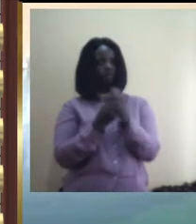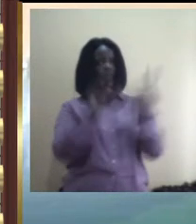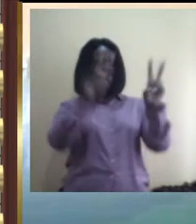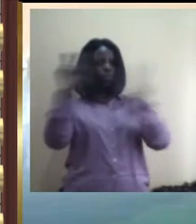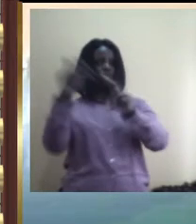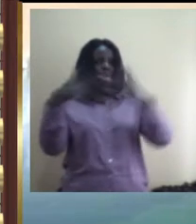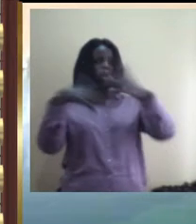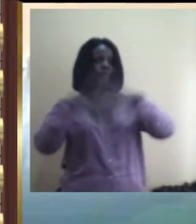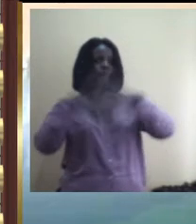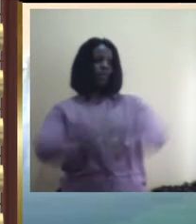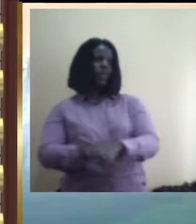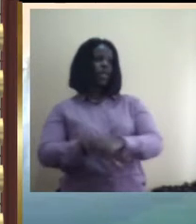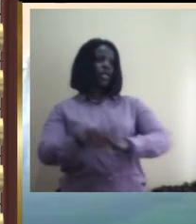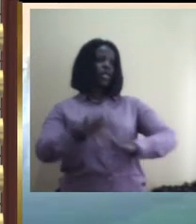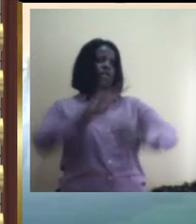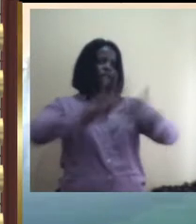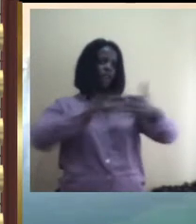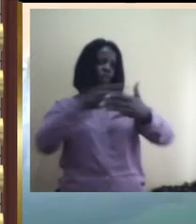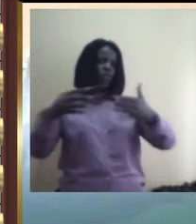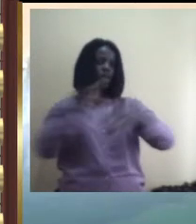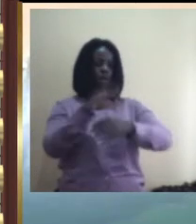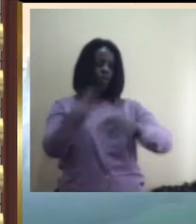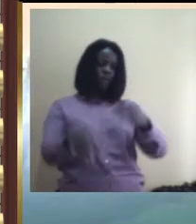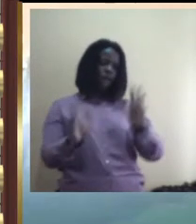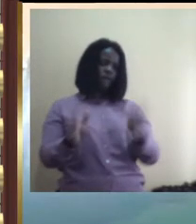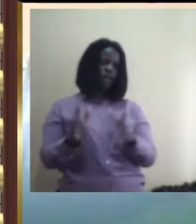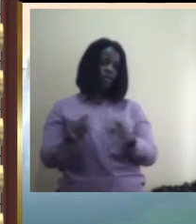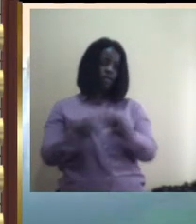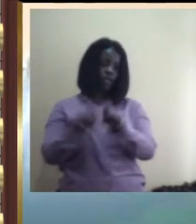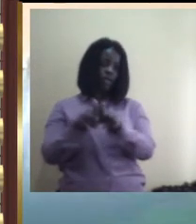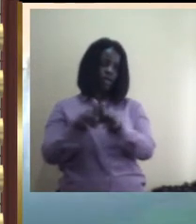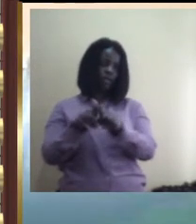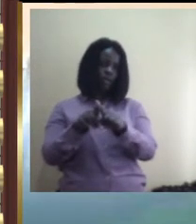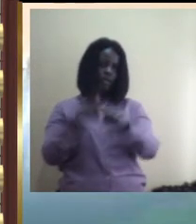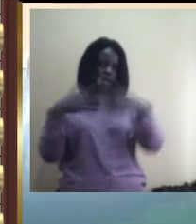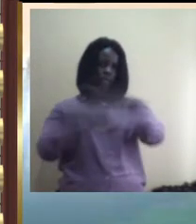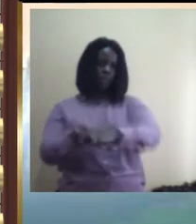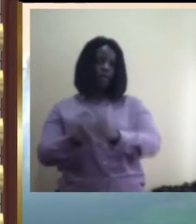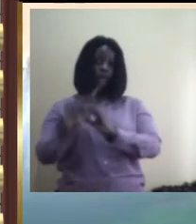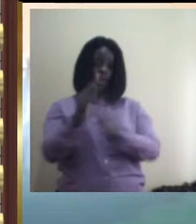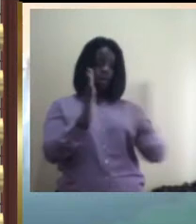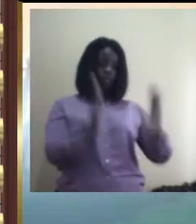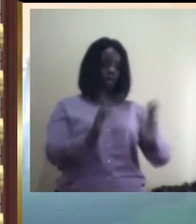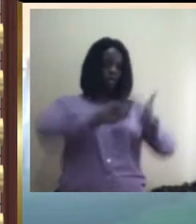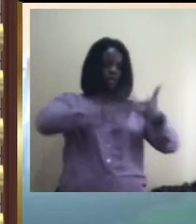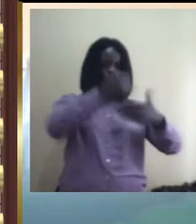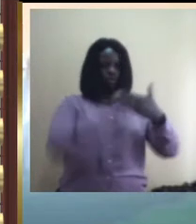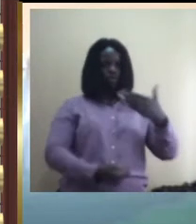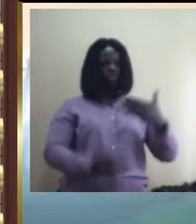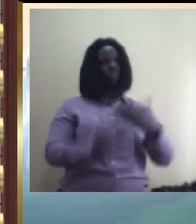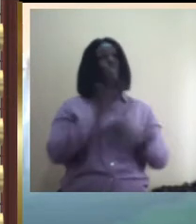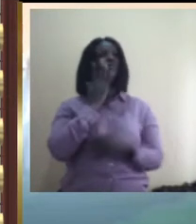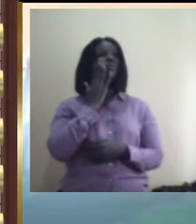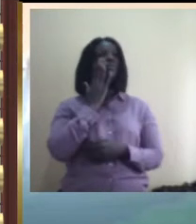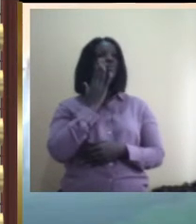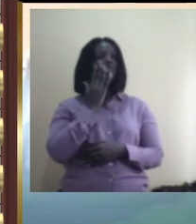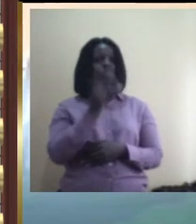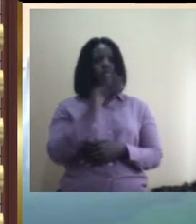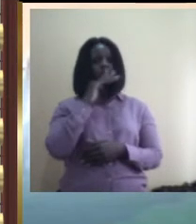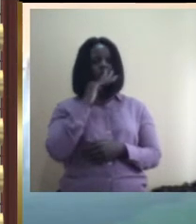implementation framework, has been concluded, and the implementation of the first phase of this project is expected to